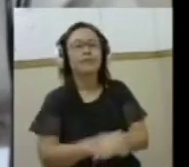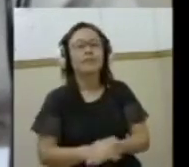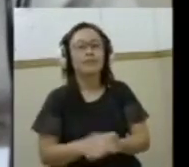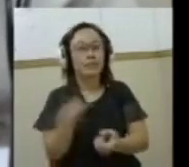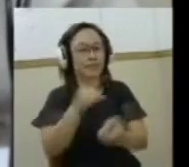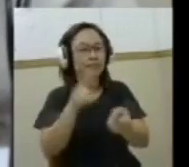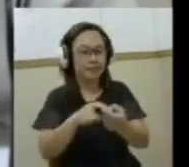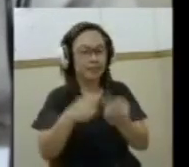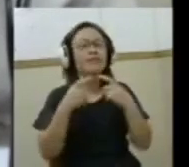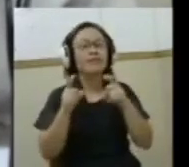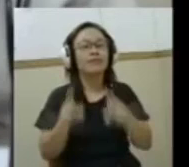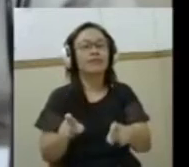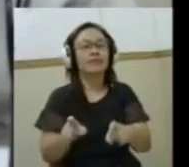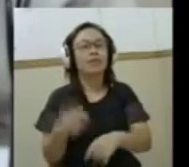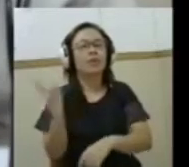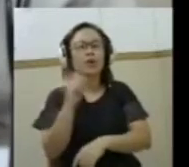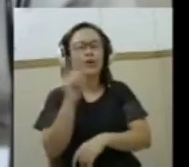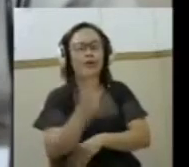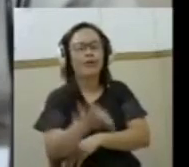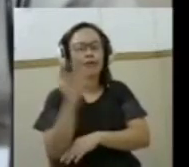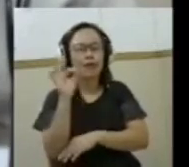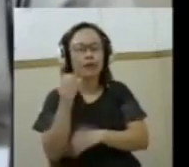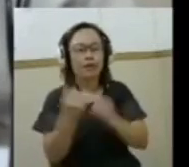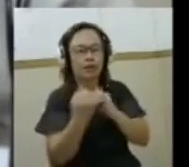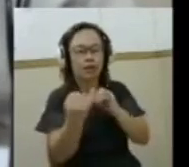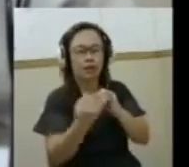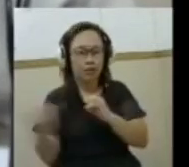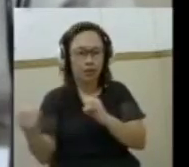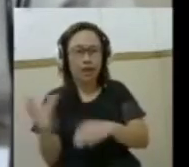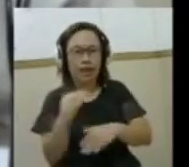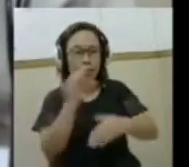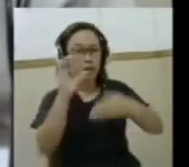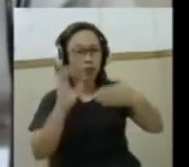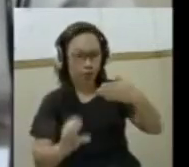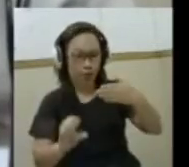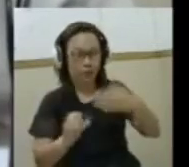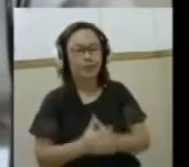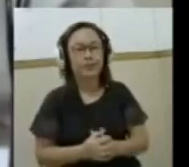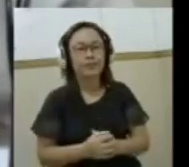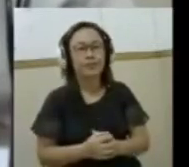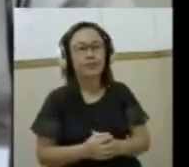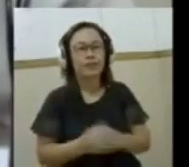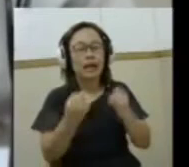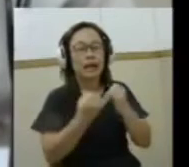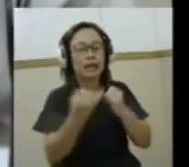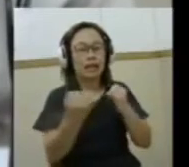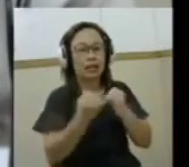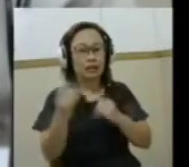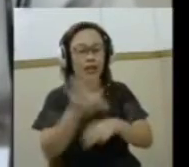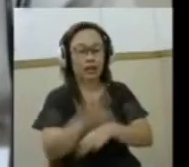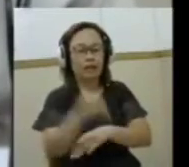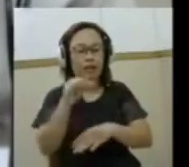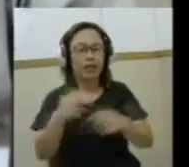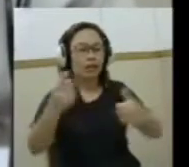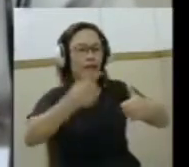answer. Now, where can you find the introduction and conclusion? Yes, Julia? The introduction is found in the